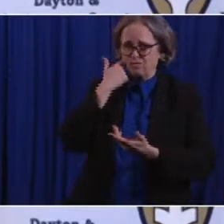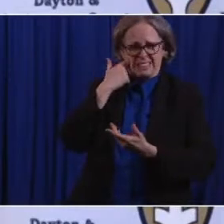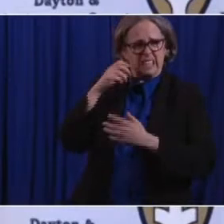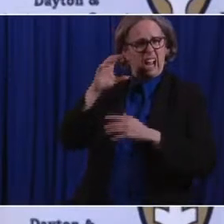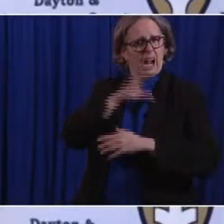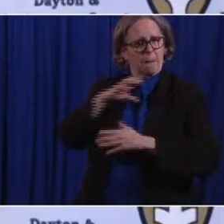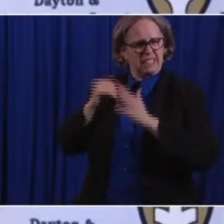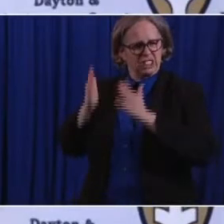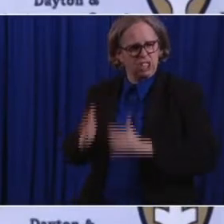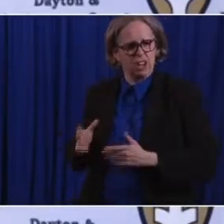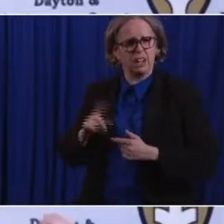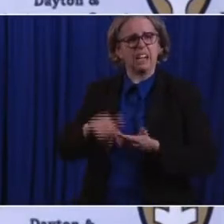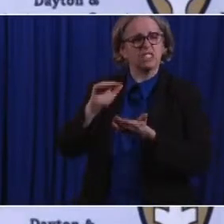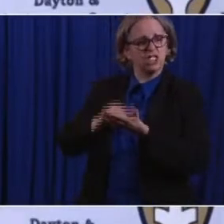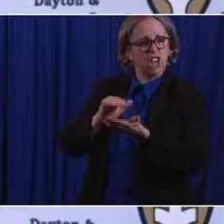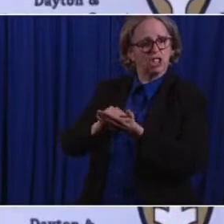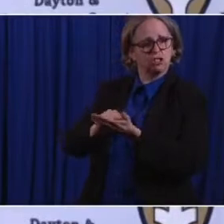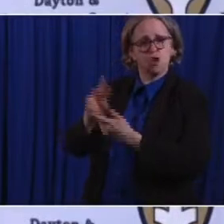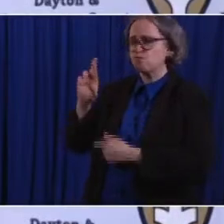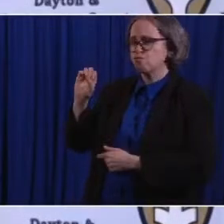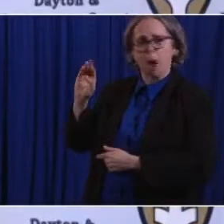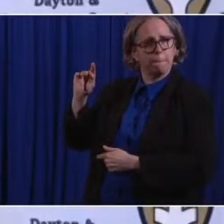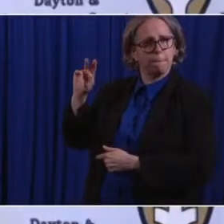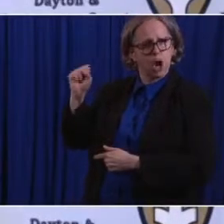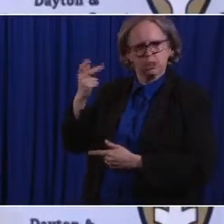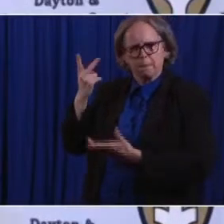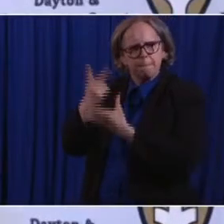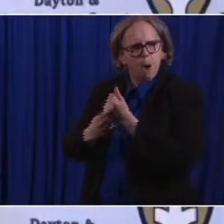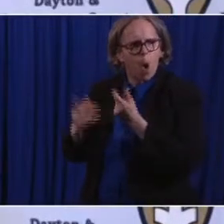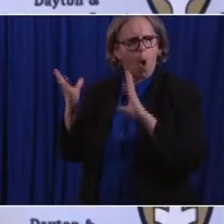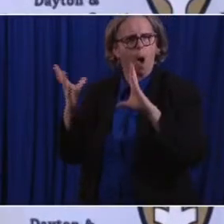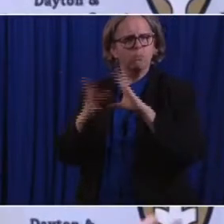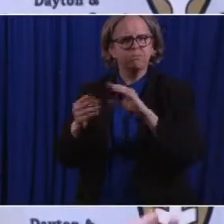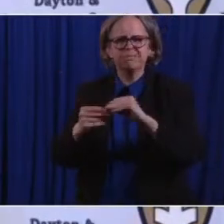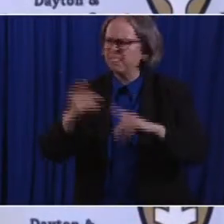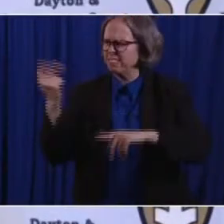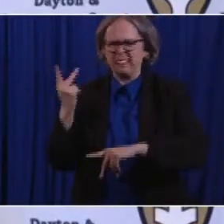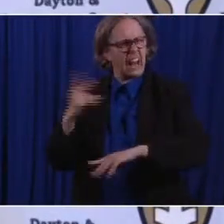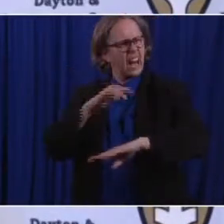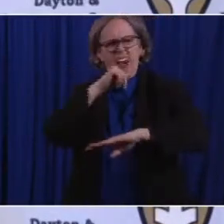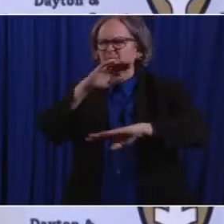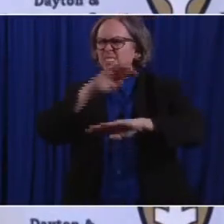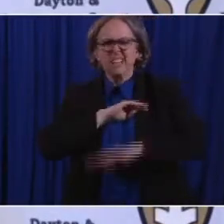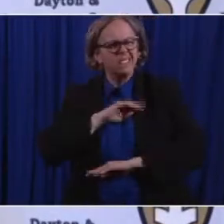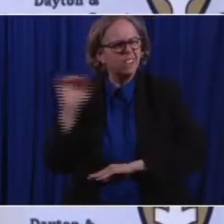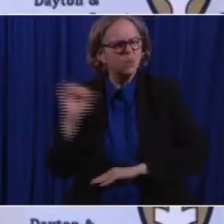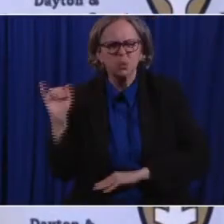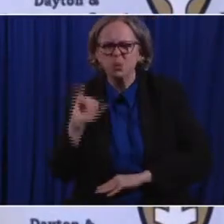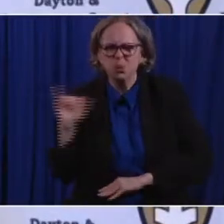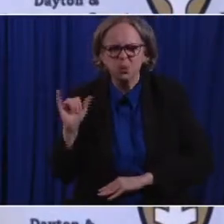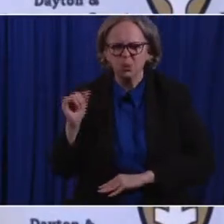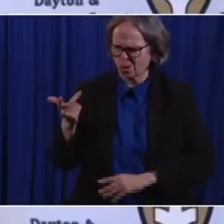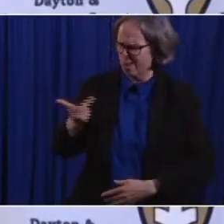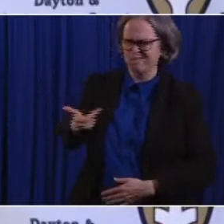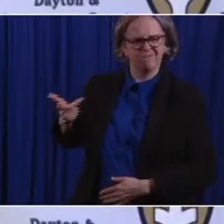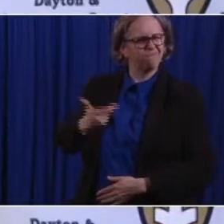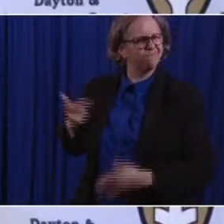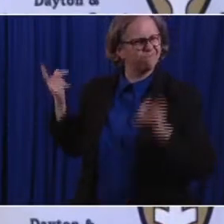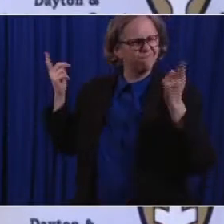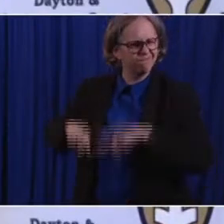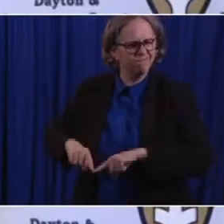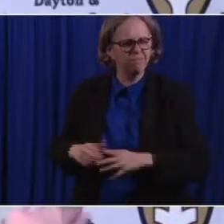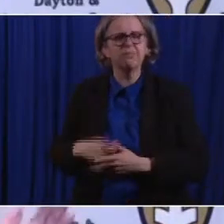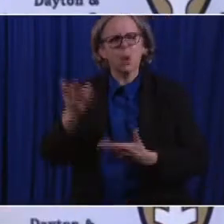they're not satisfied. They're not staying in a place like this, even though this is right downtown, very close